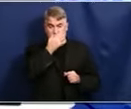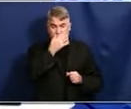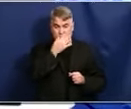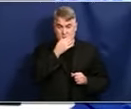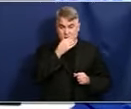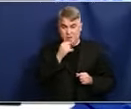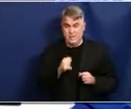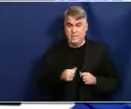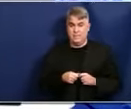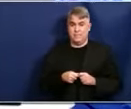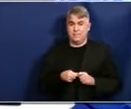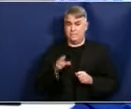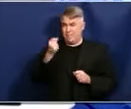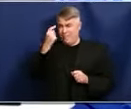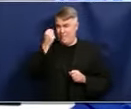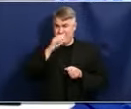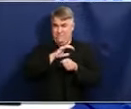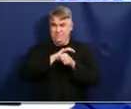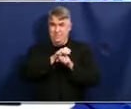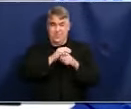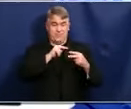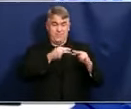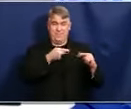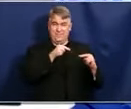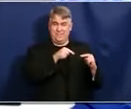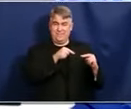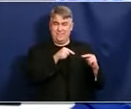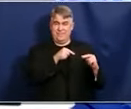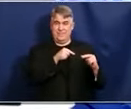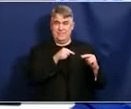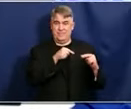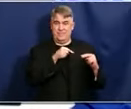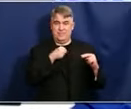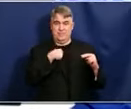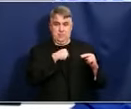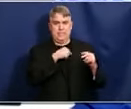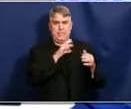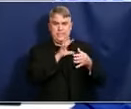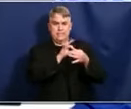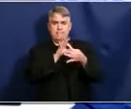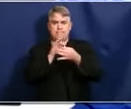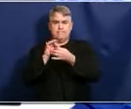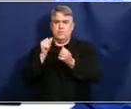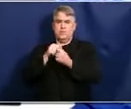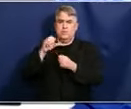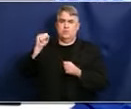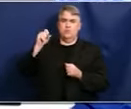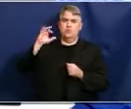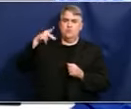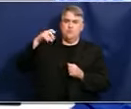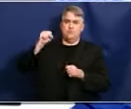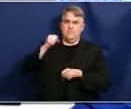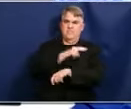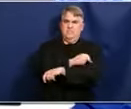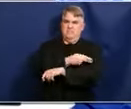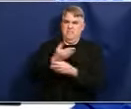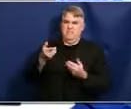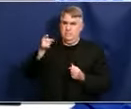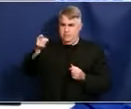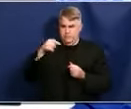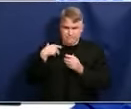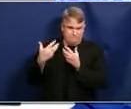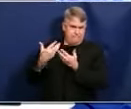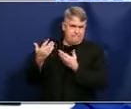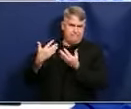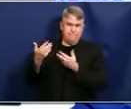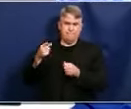the variants, we work closely with Scripps Oceanography. We've been doing whole genome sequencing, particularly